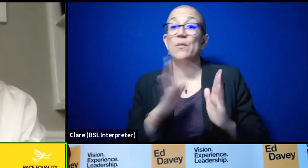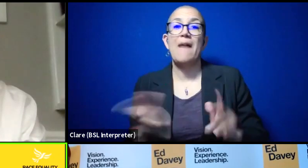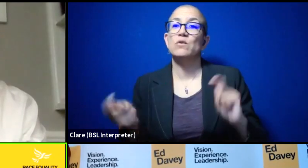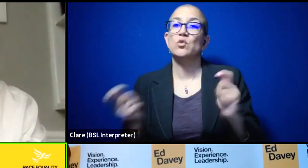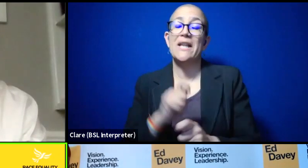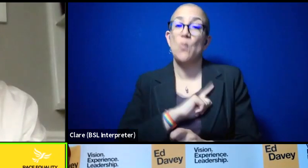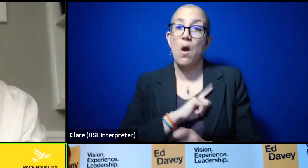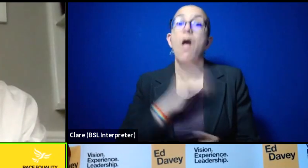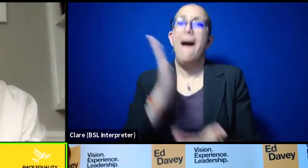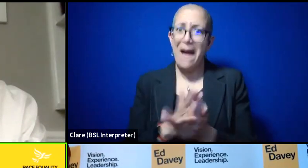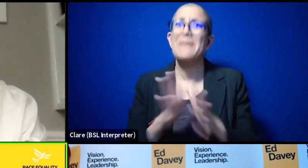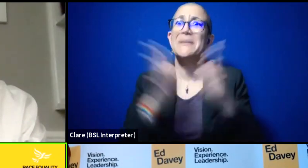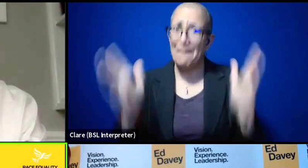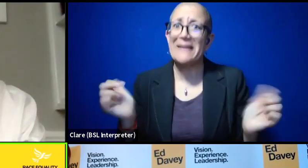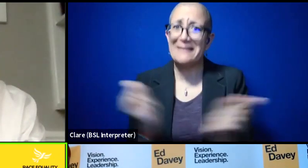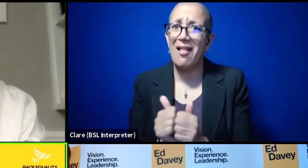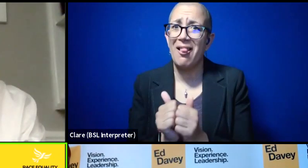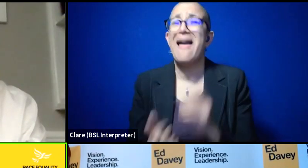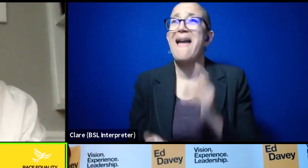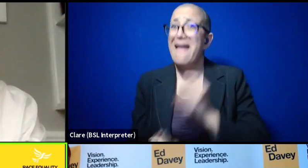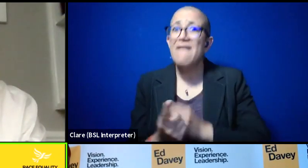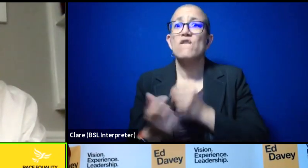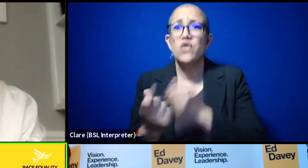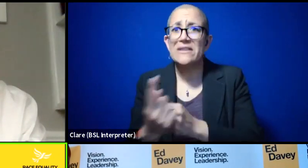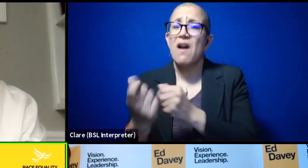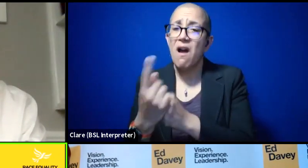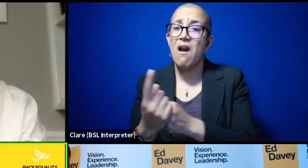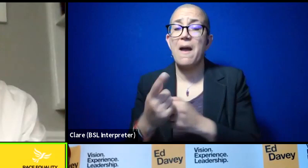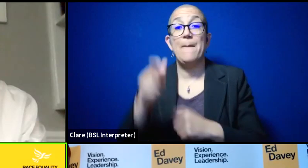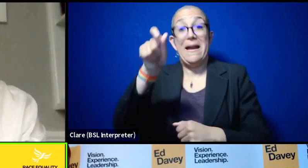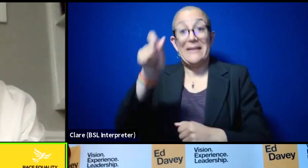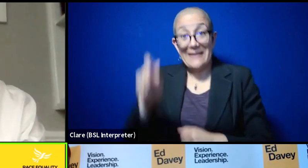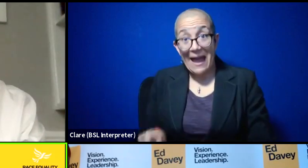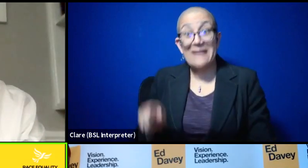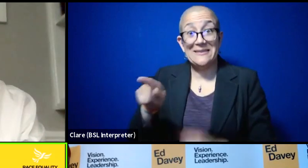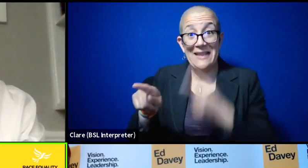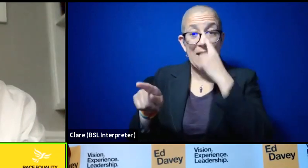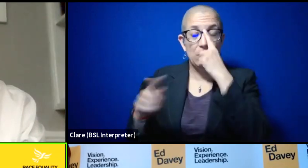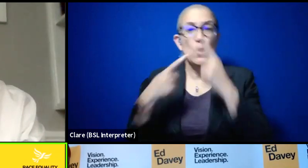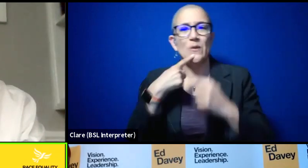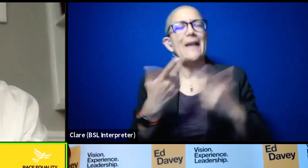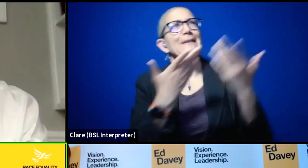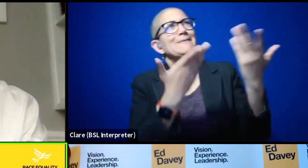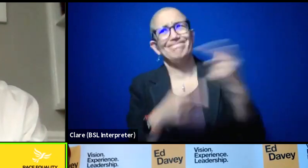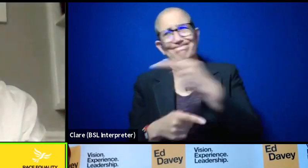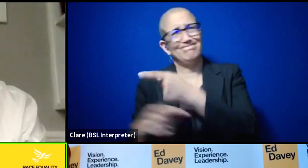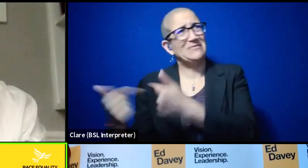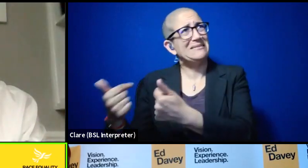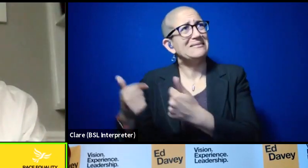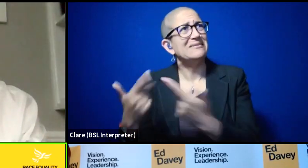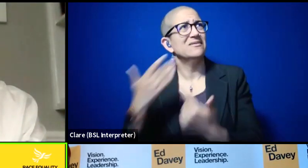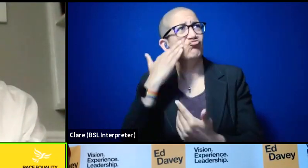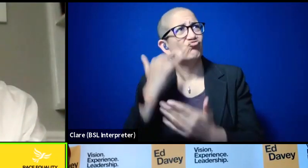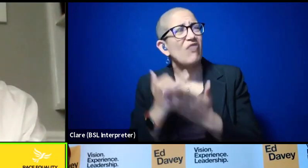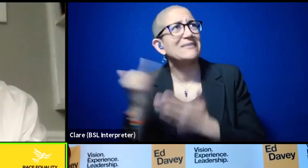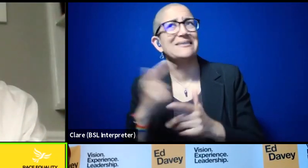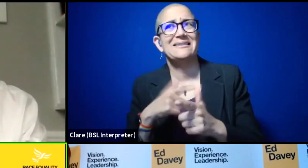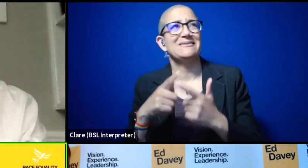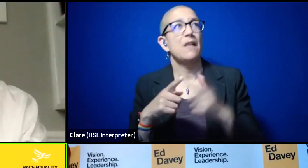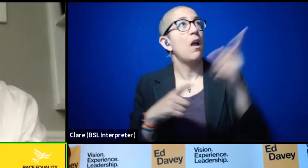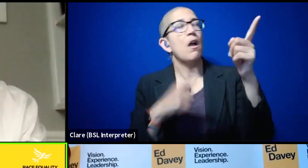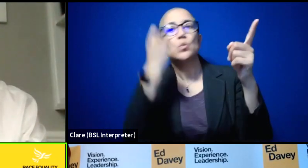deal. Because every time it happens, every time that you have a candidate who raises an issue and someone either doesn't get it or